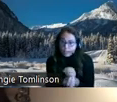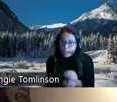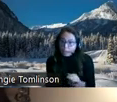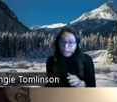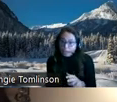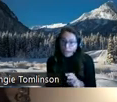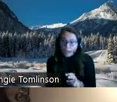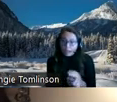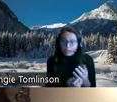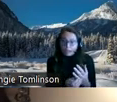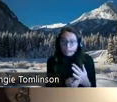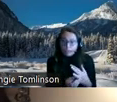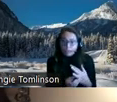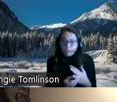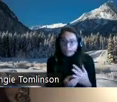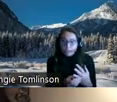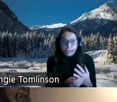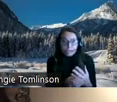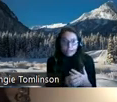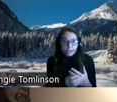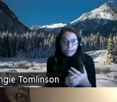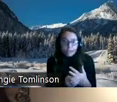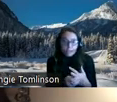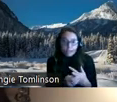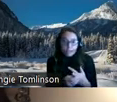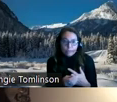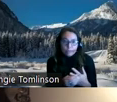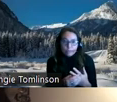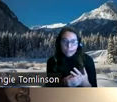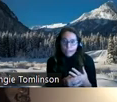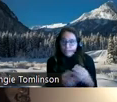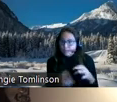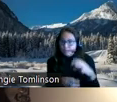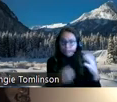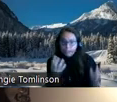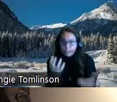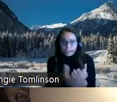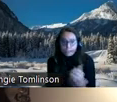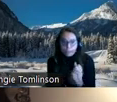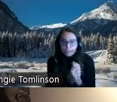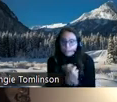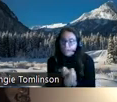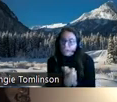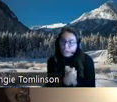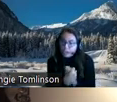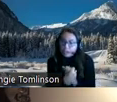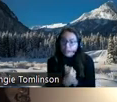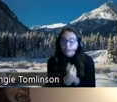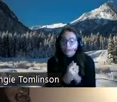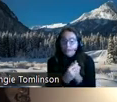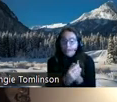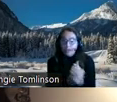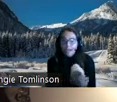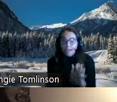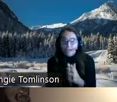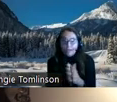going to be allowed. I don't know if, because we are not, this board will not be a union. I don't